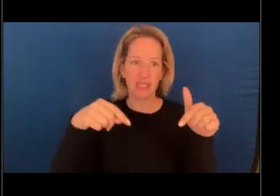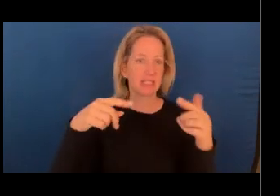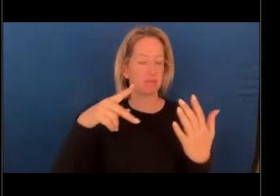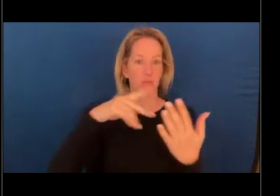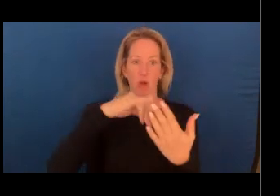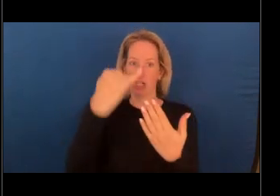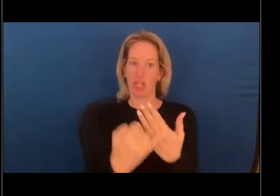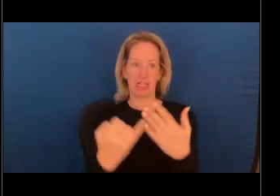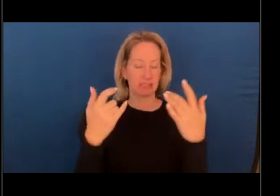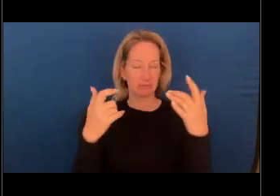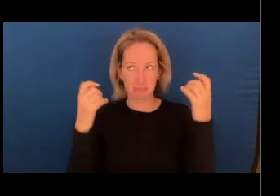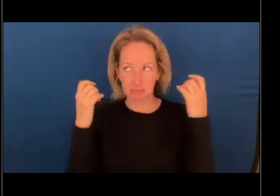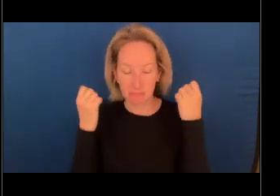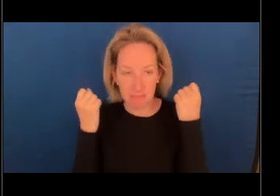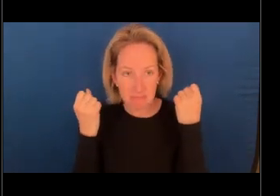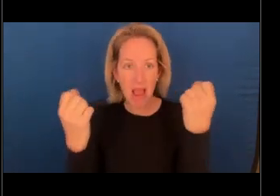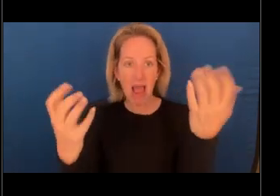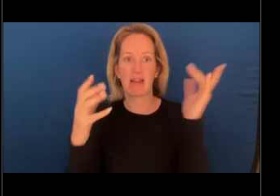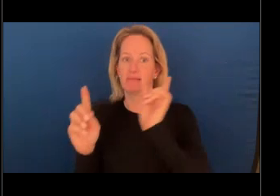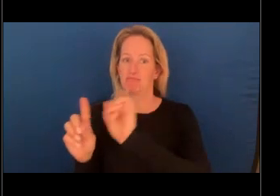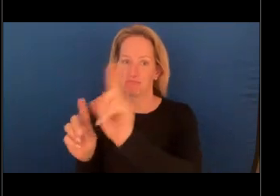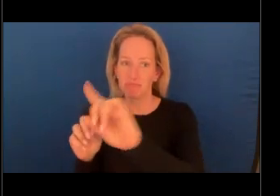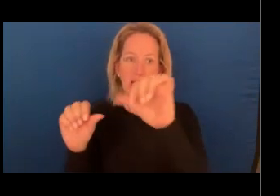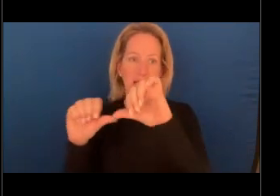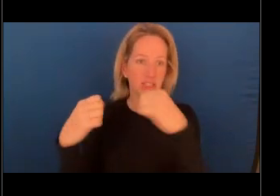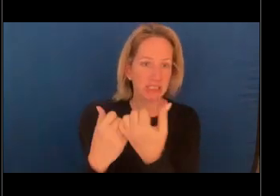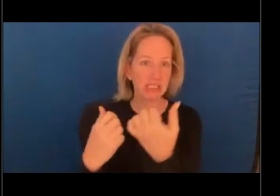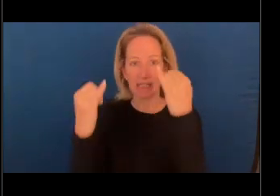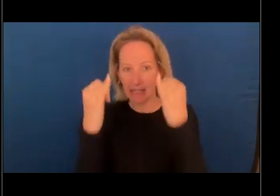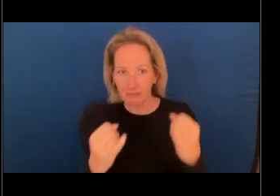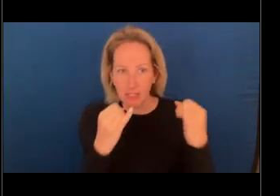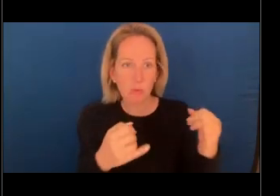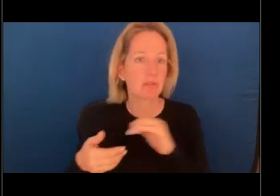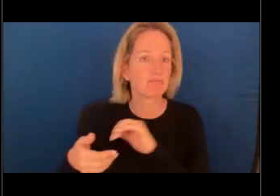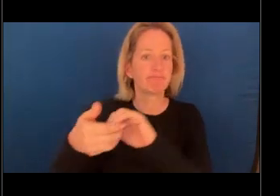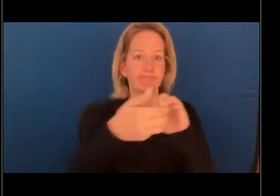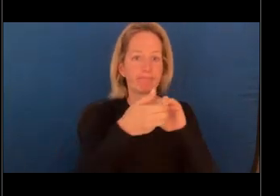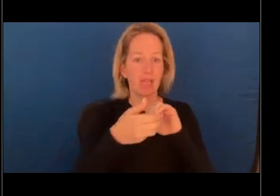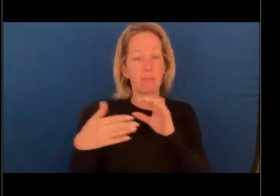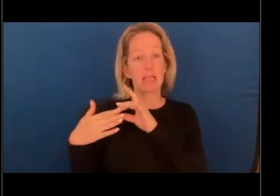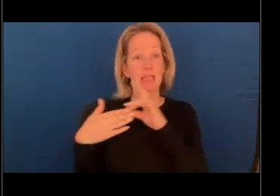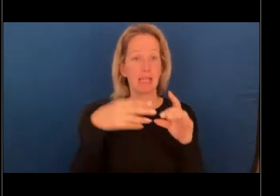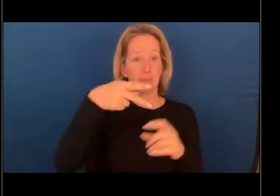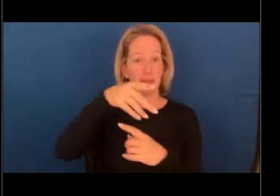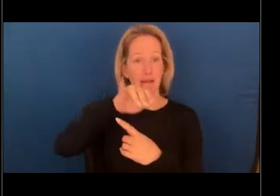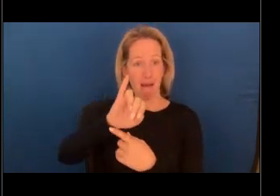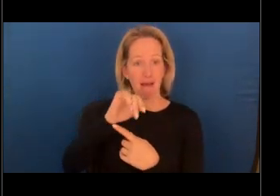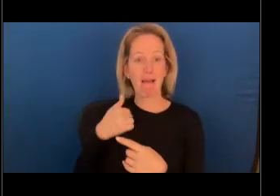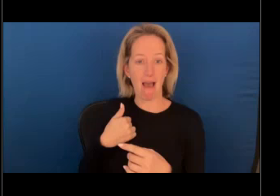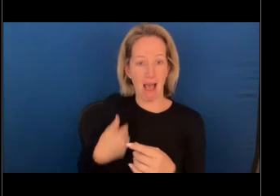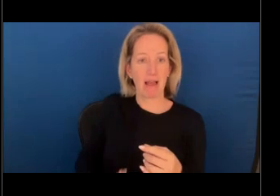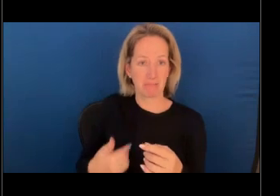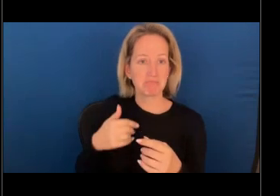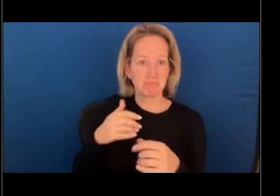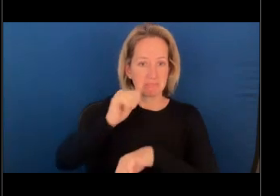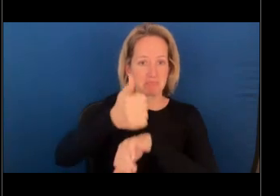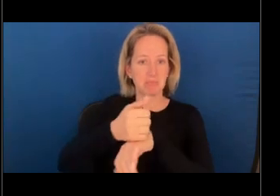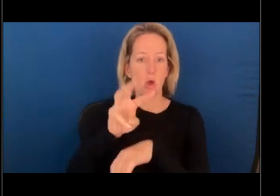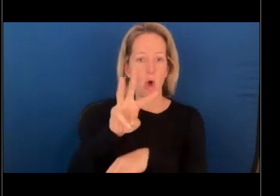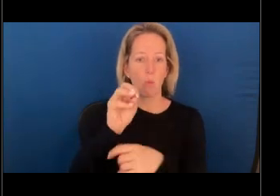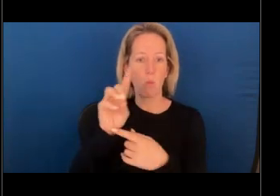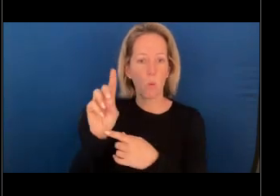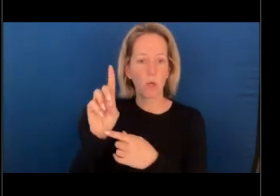collaboration between multiple organizations and multiple individuals. As the lead PI, I'm stationed at Woods Hole Oceanographic Institution, but